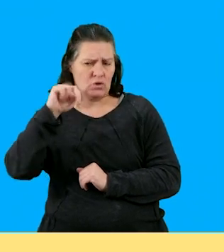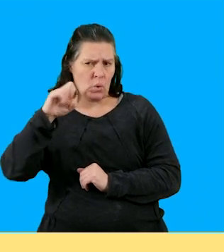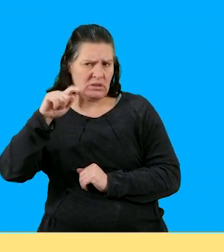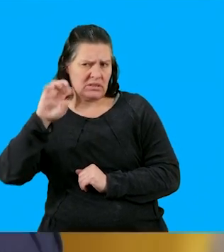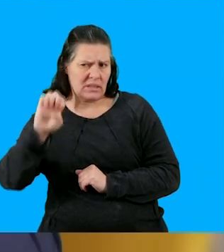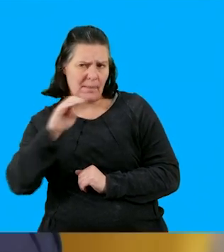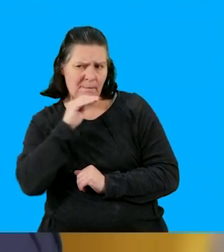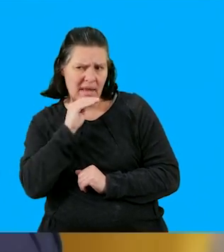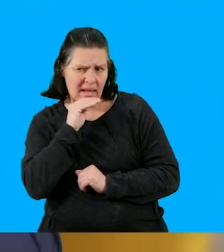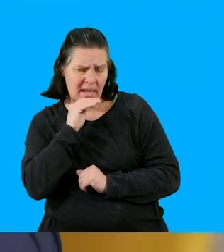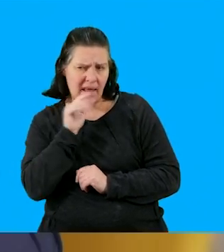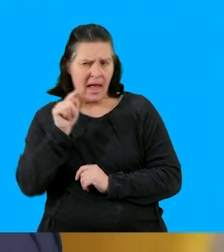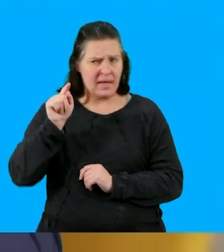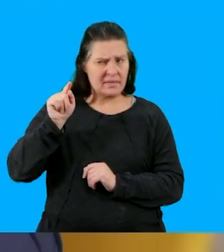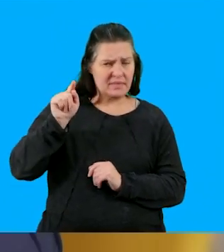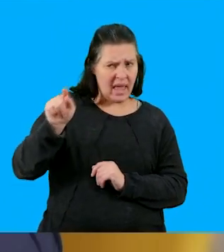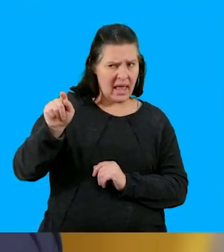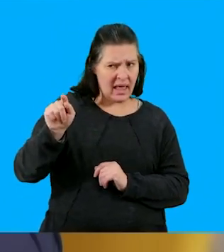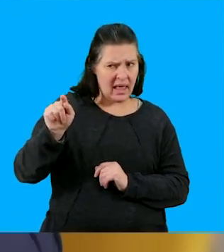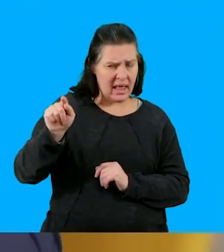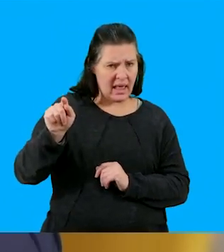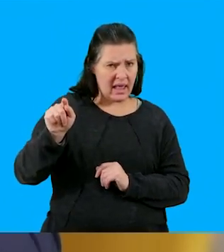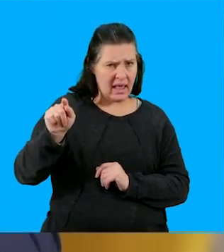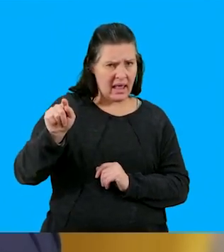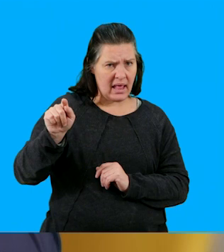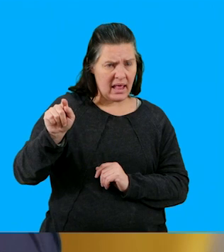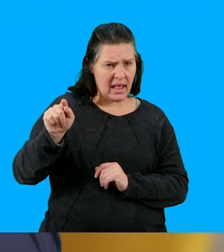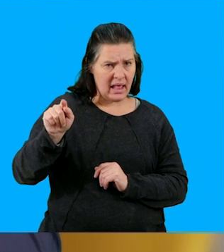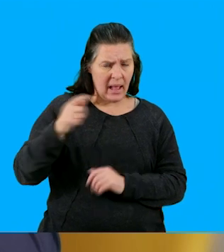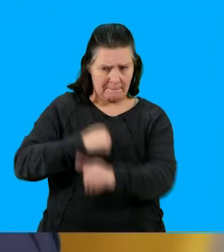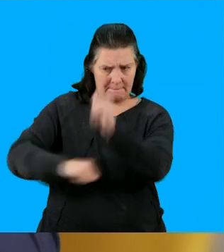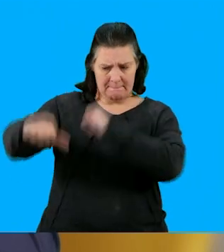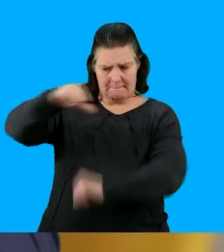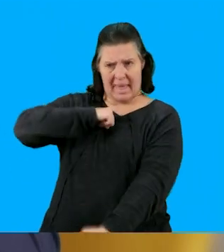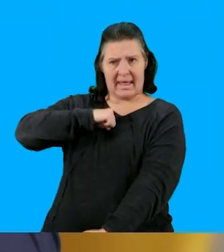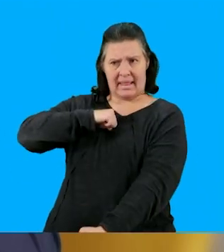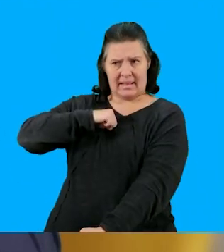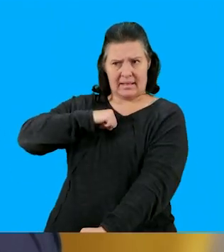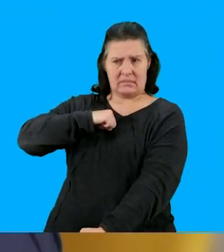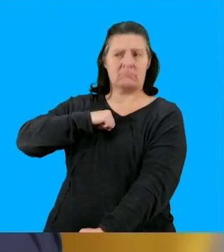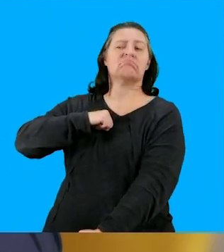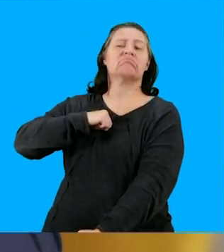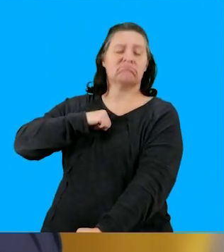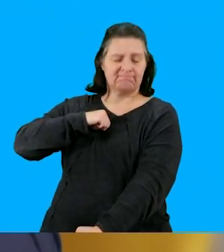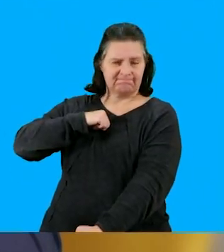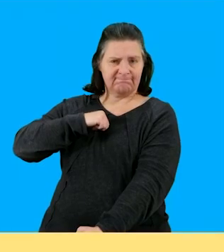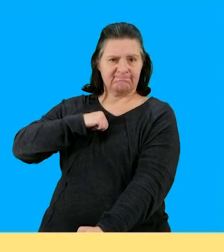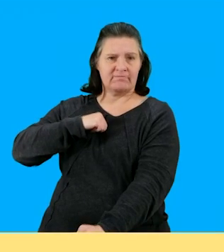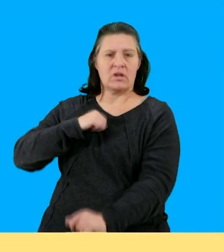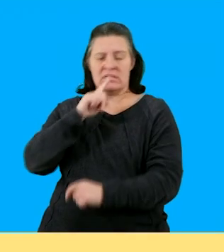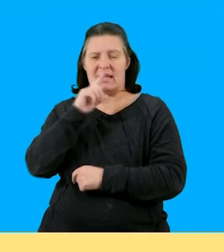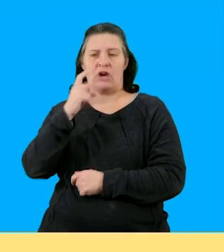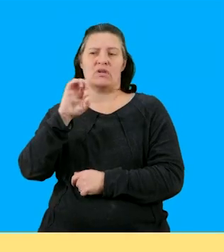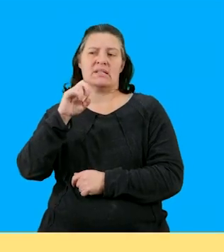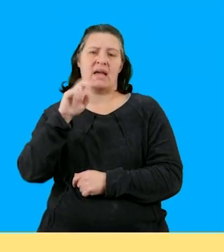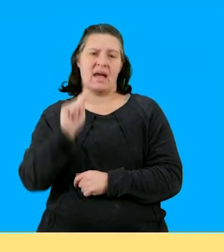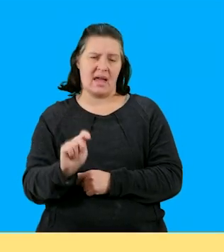than what is in the business books balance, therefore we will have what we call trading stock surplus.